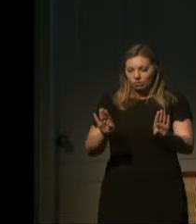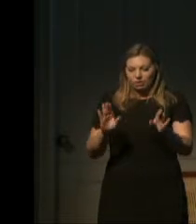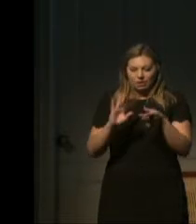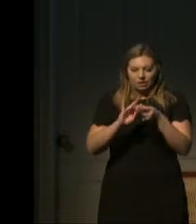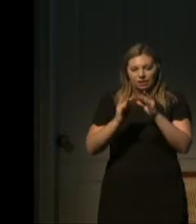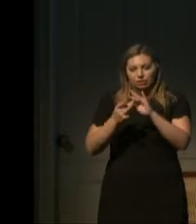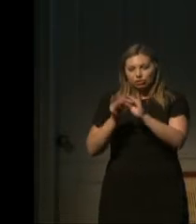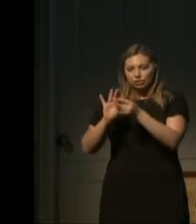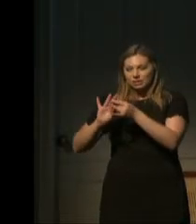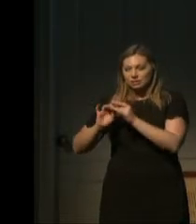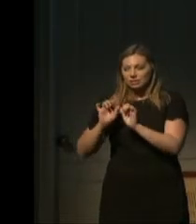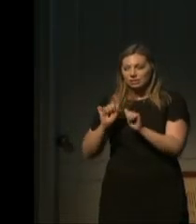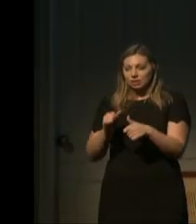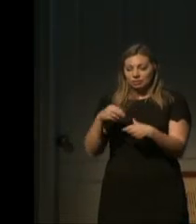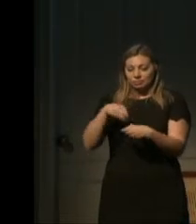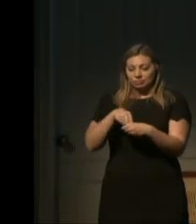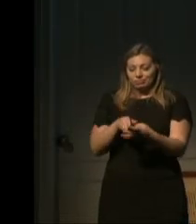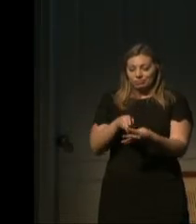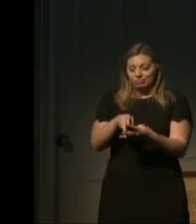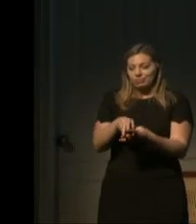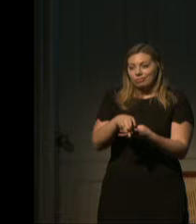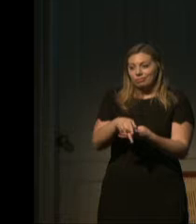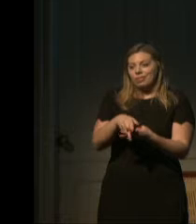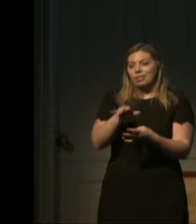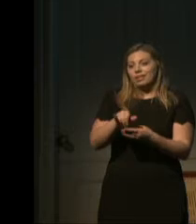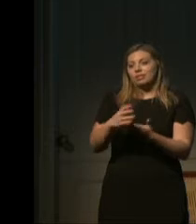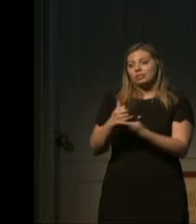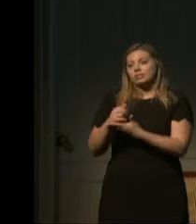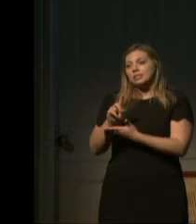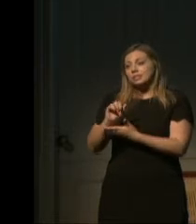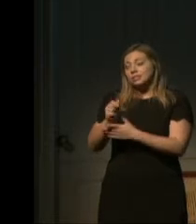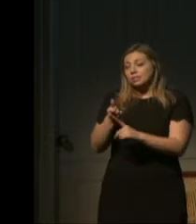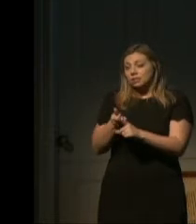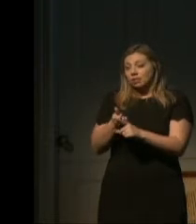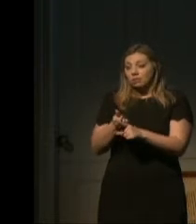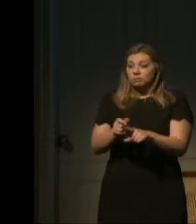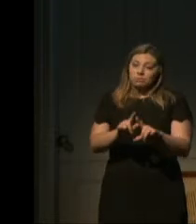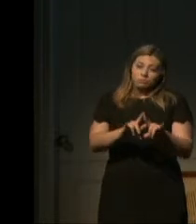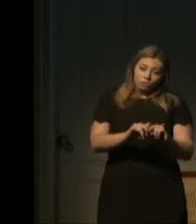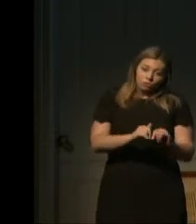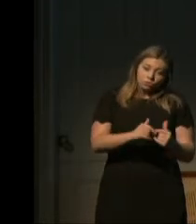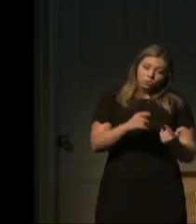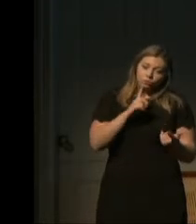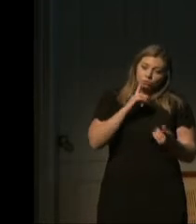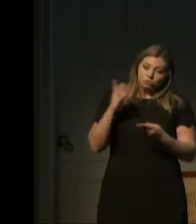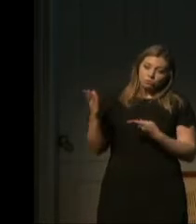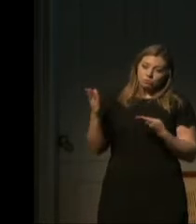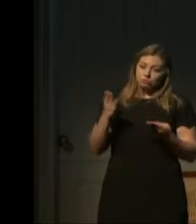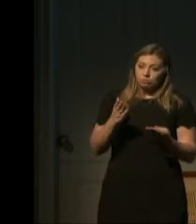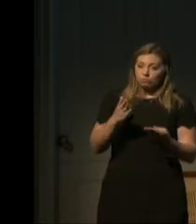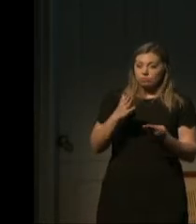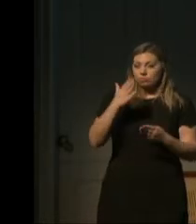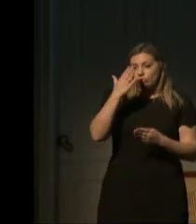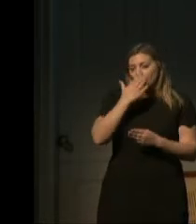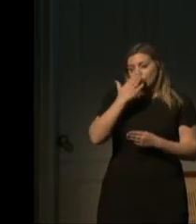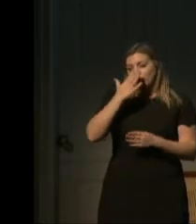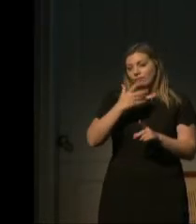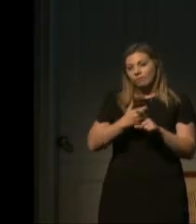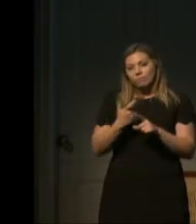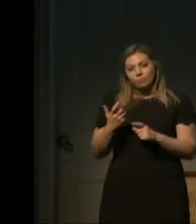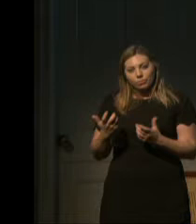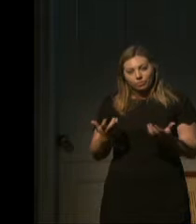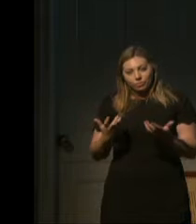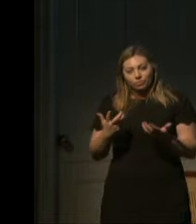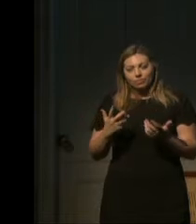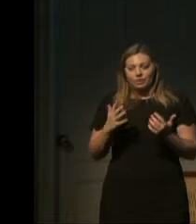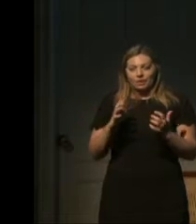Connections that are inherent within the collection data itself, but also that have been brought to the fore by how